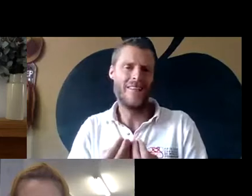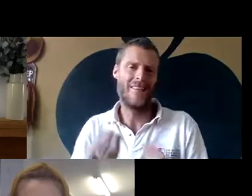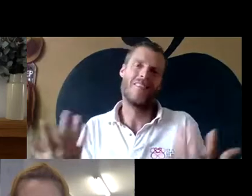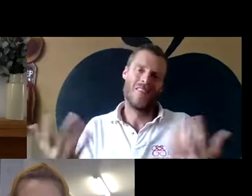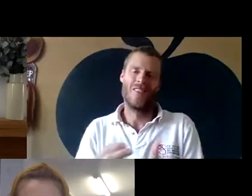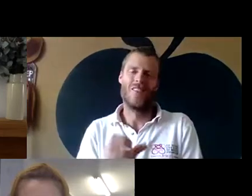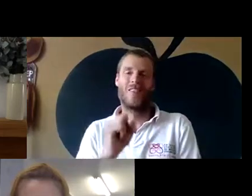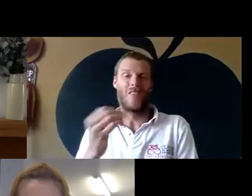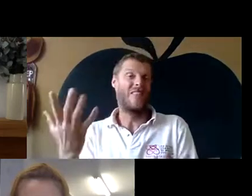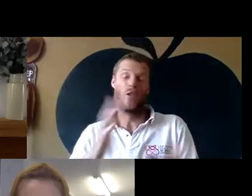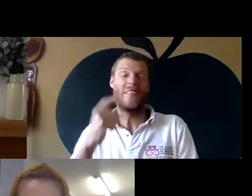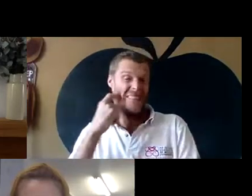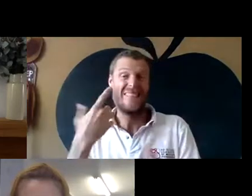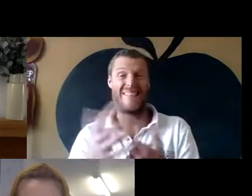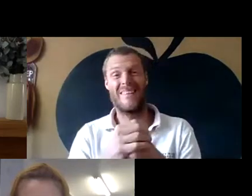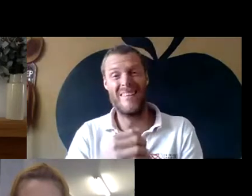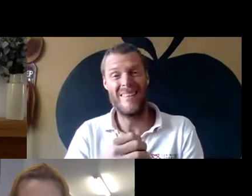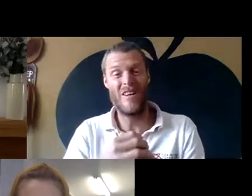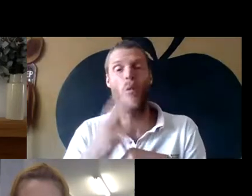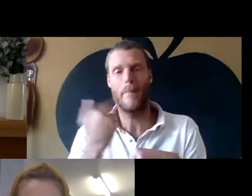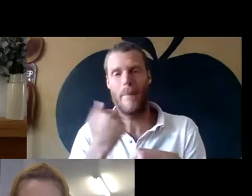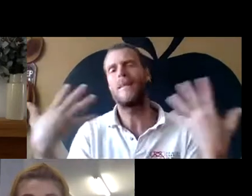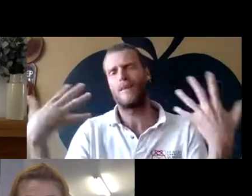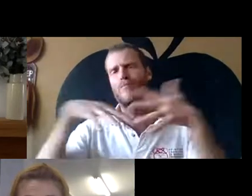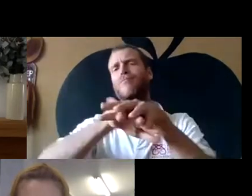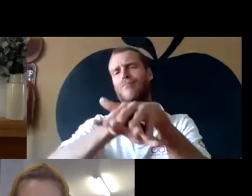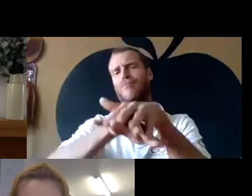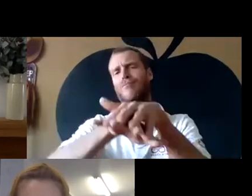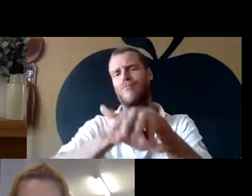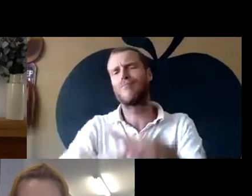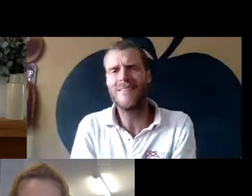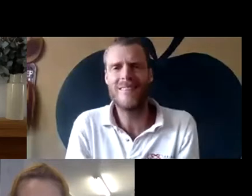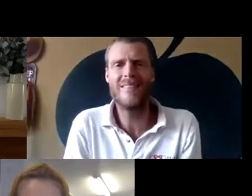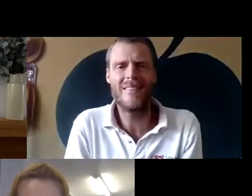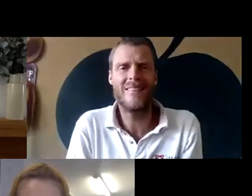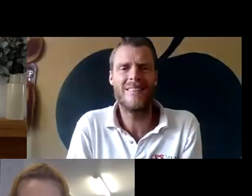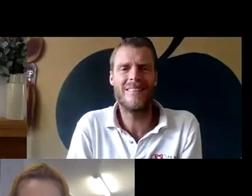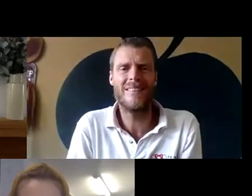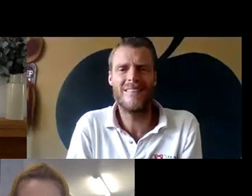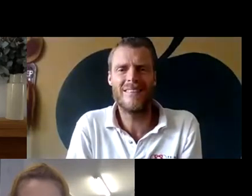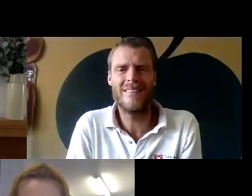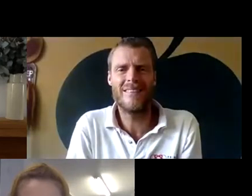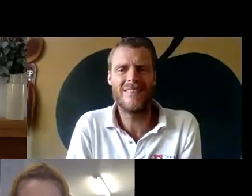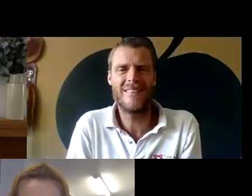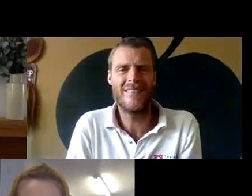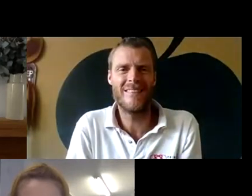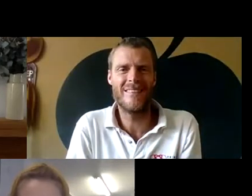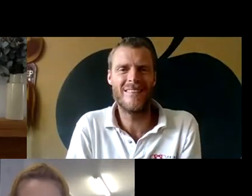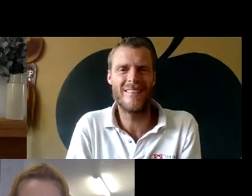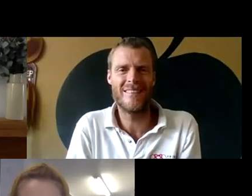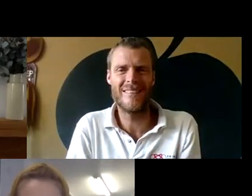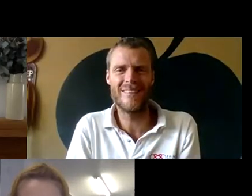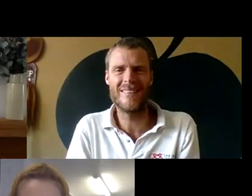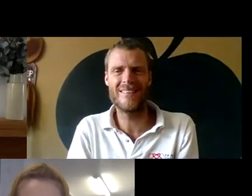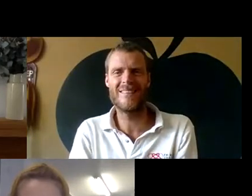with disabilities, we have to stand up for ourselves and fight for what we need. It's not always easy, but it will be